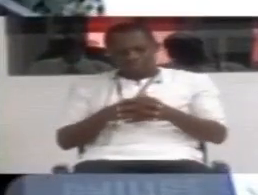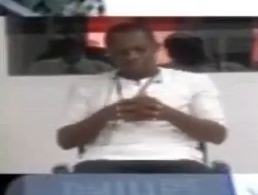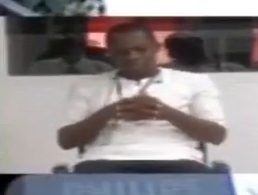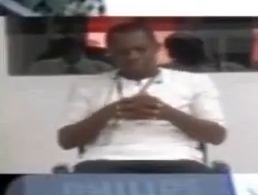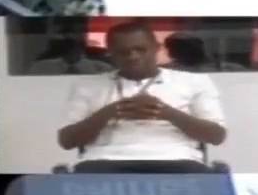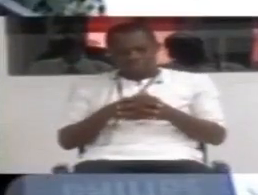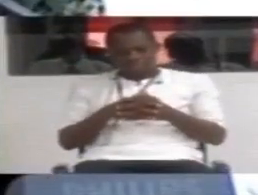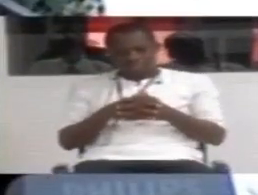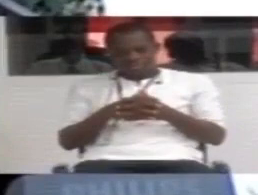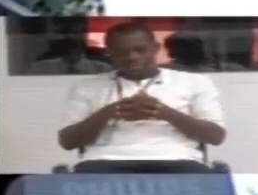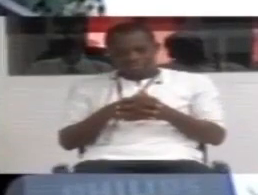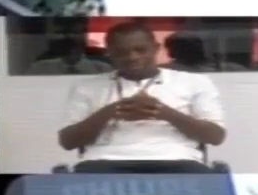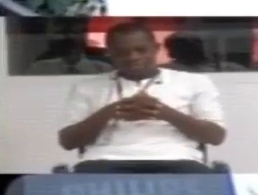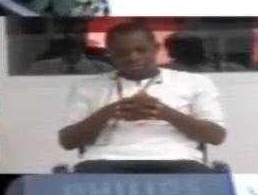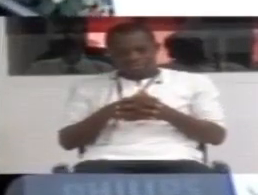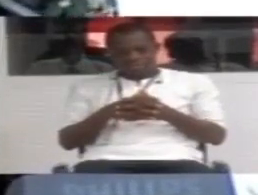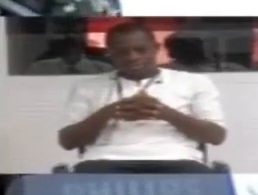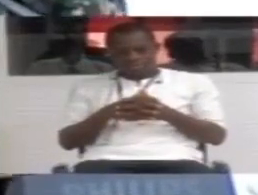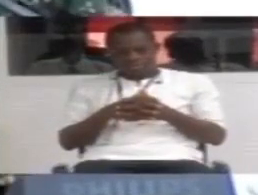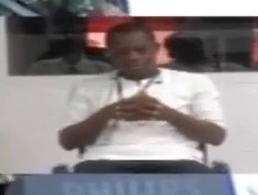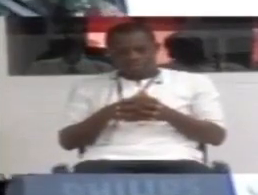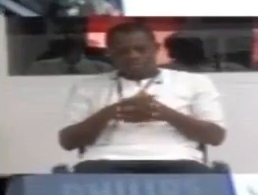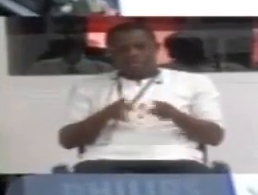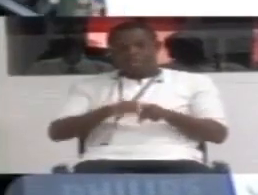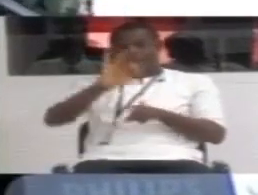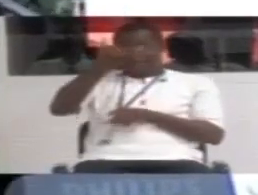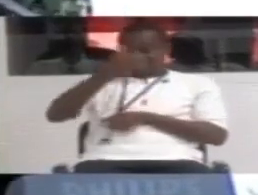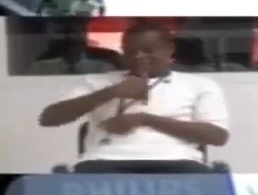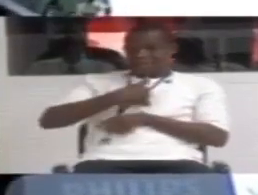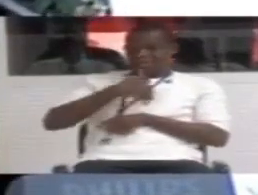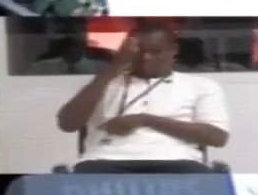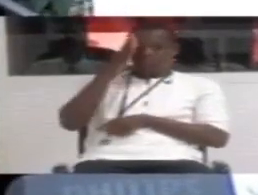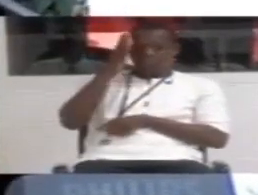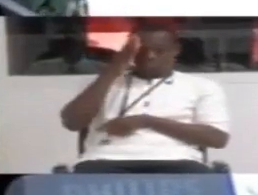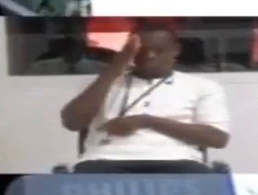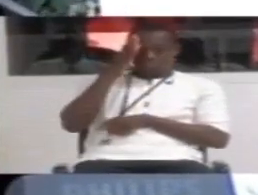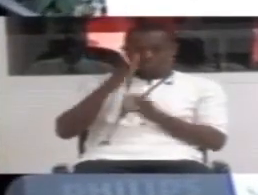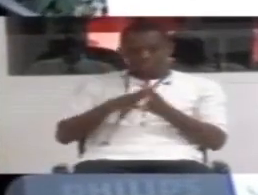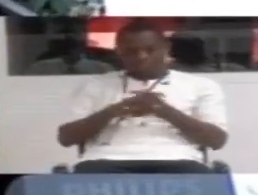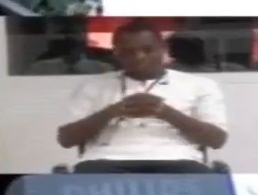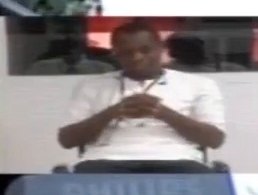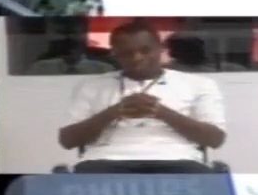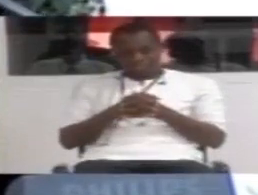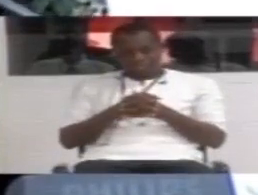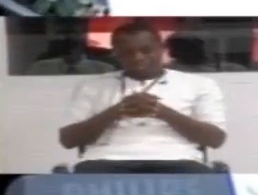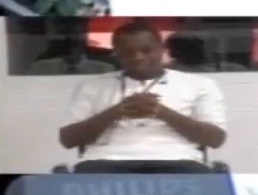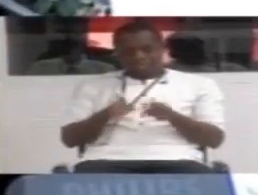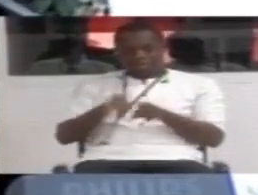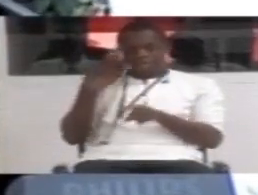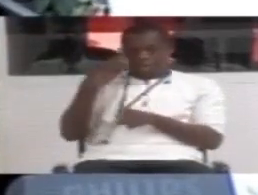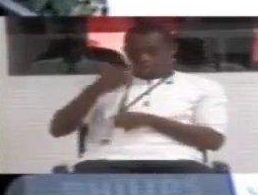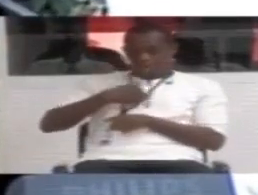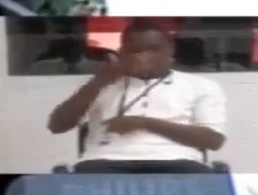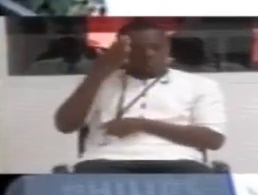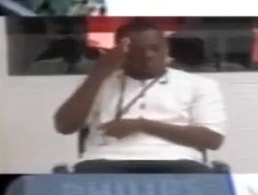ko lapato. Yeg nako. I was aware of it. Nima ko yegé